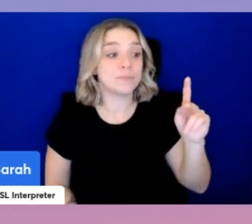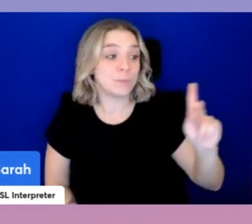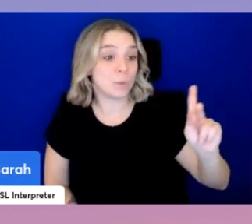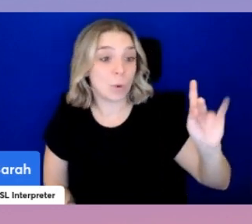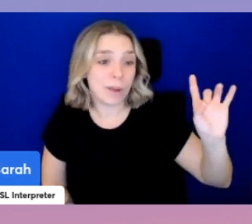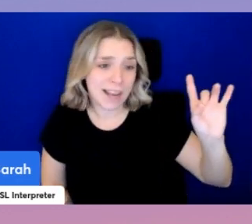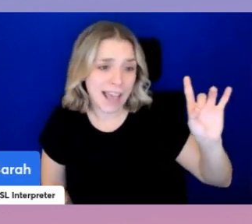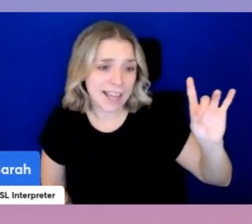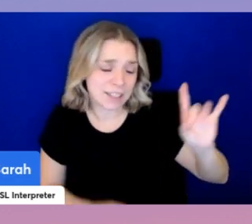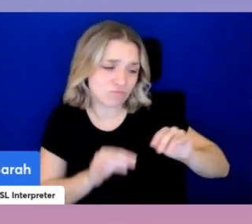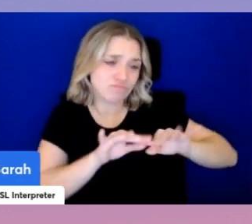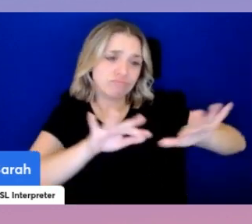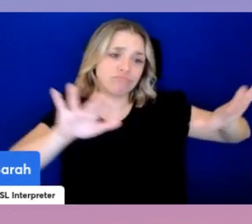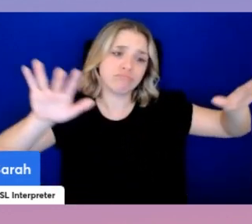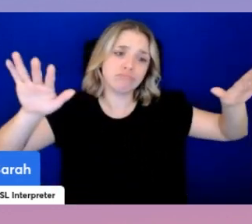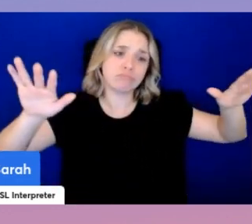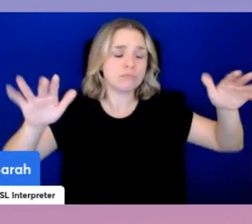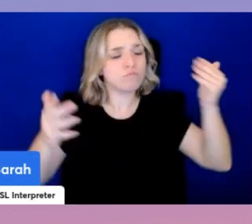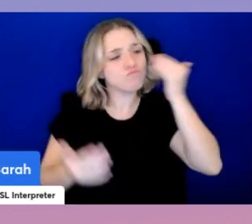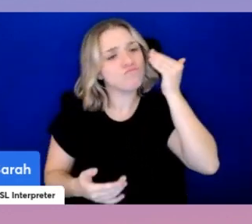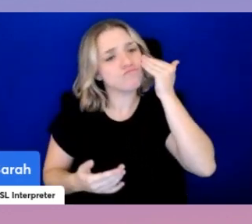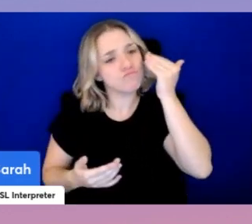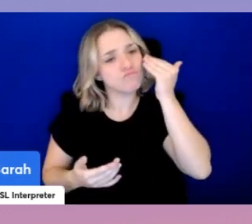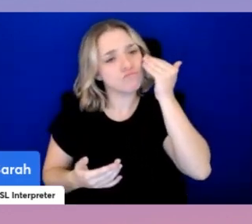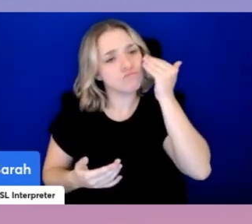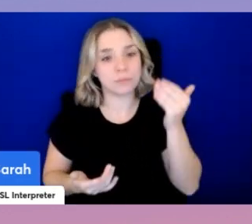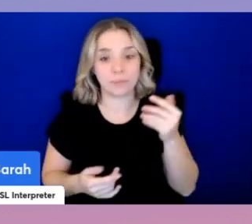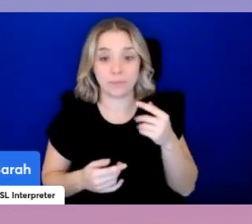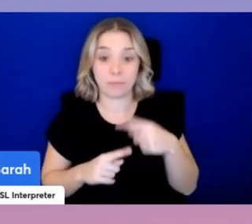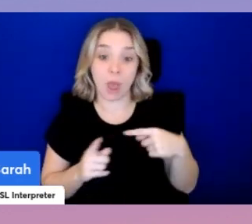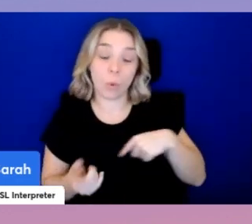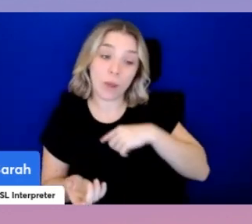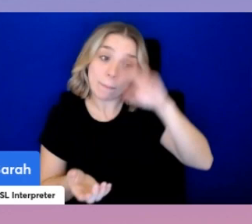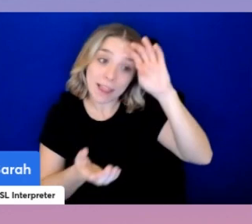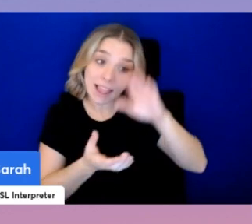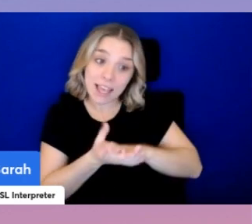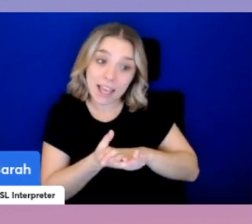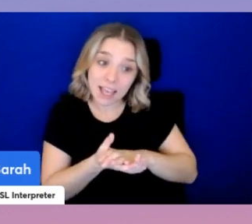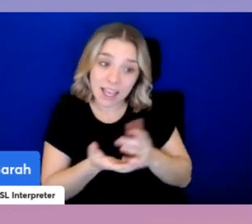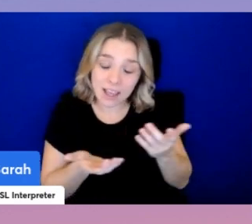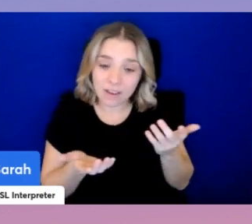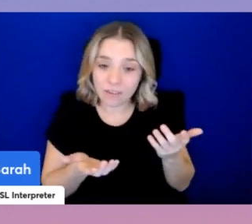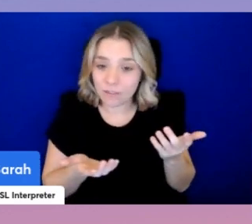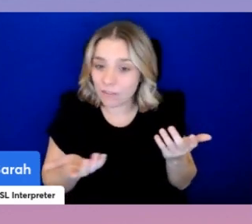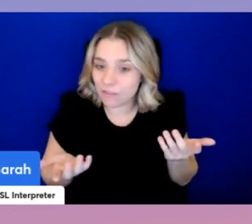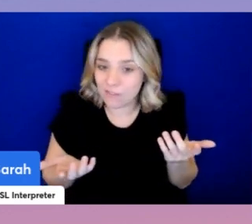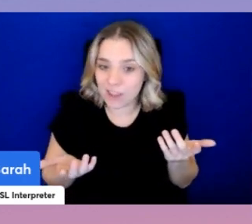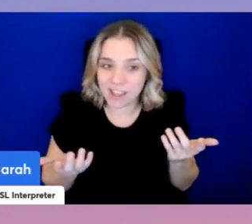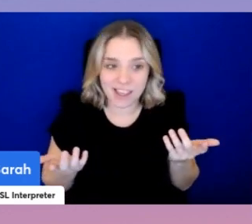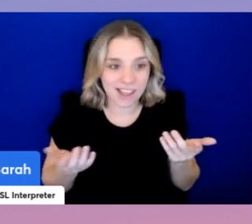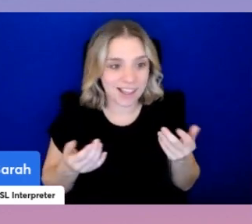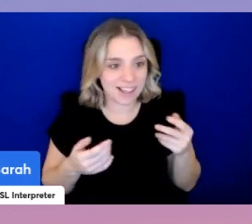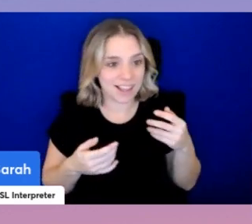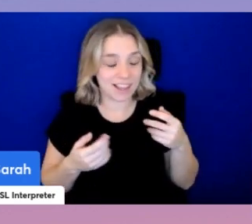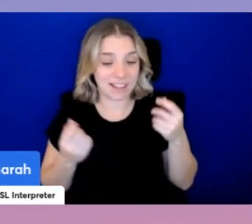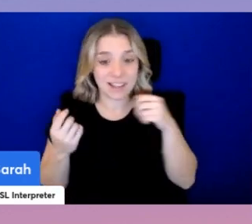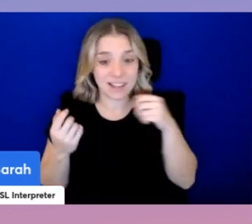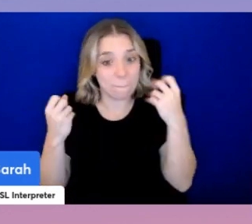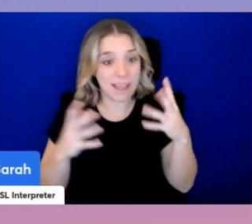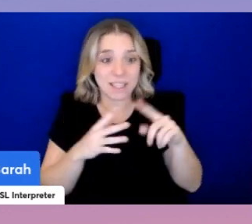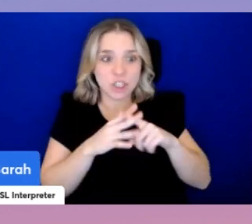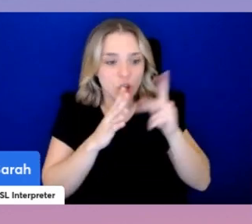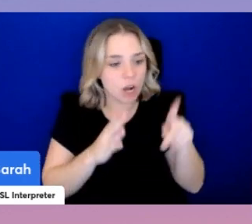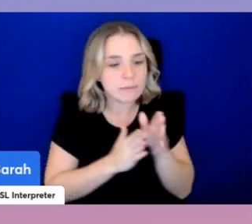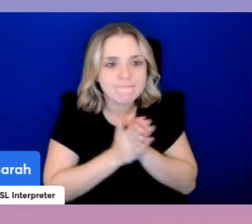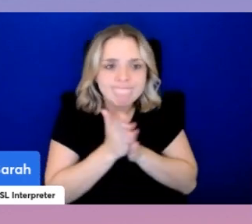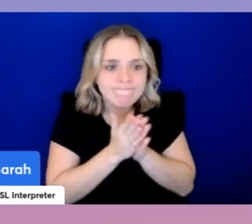global about the container orchestrator, and we believe in Indonesia there is not many startup that actually eager to